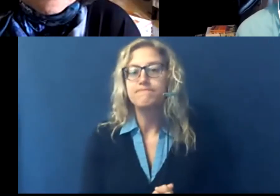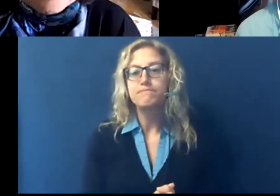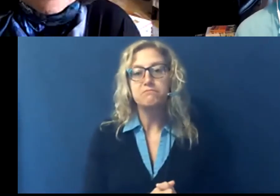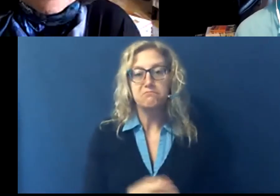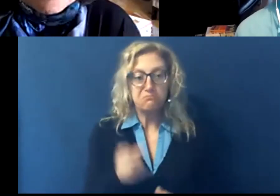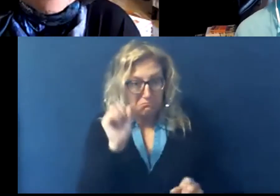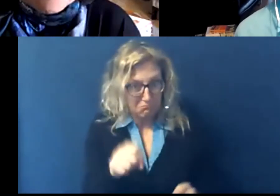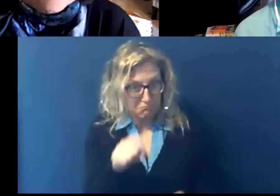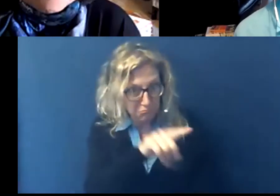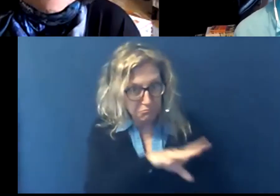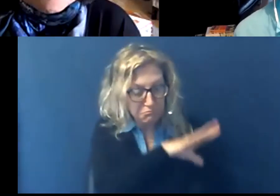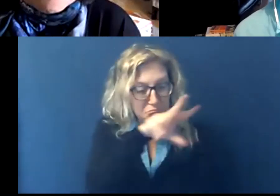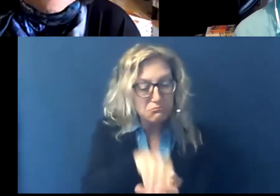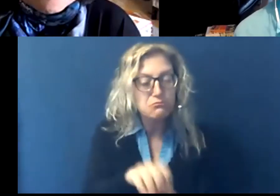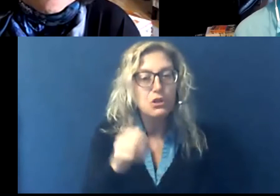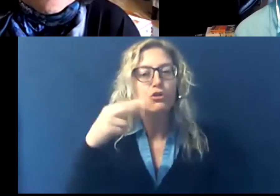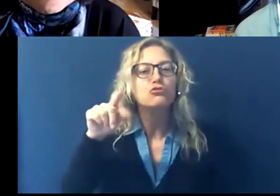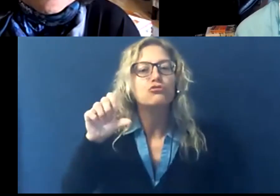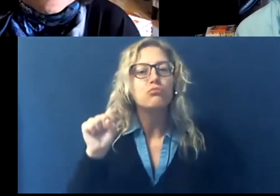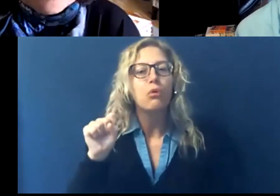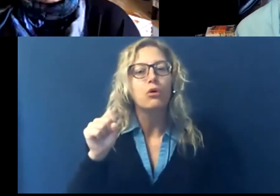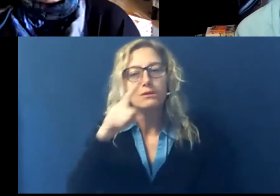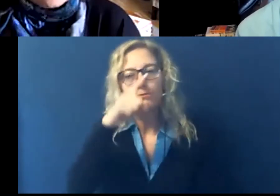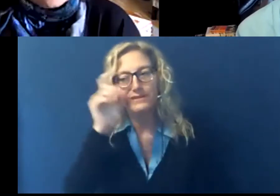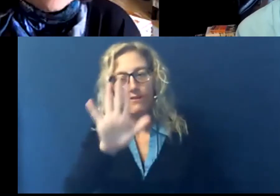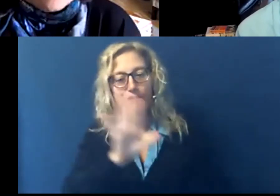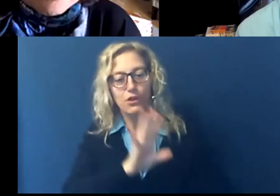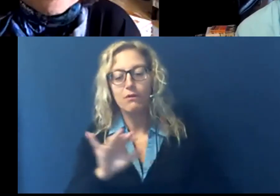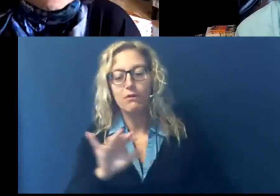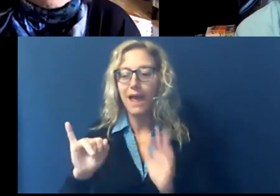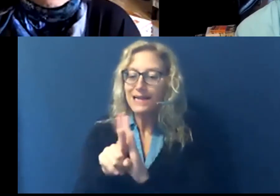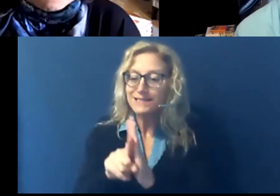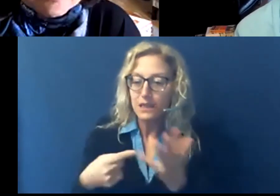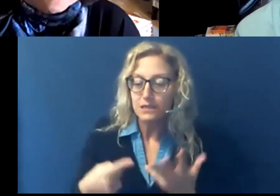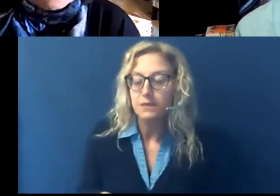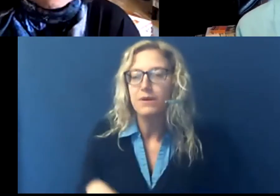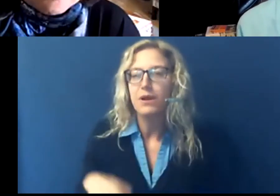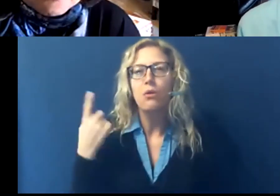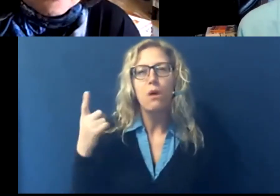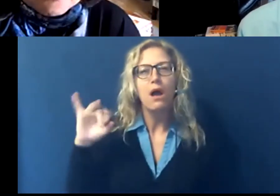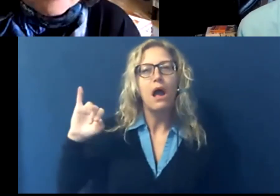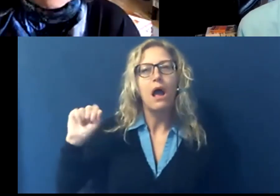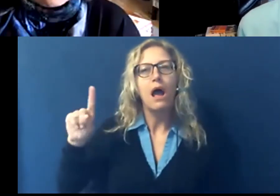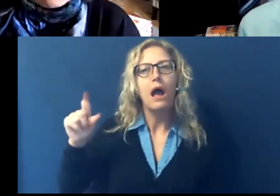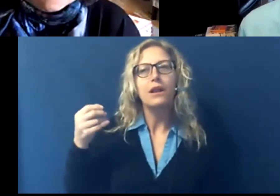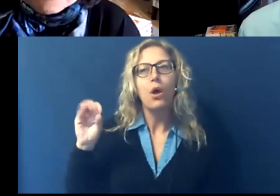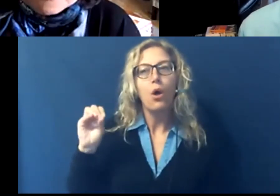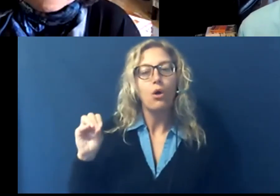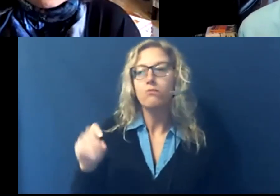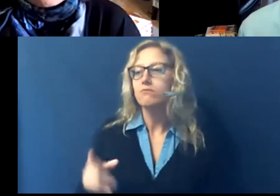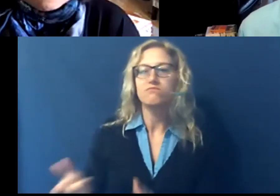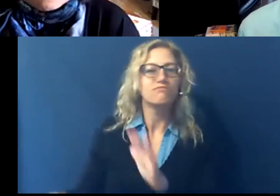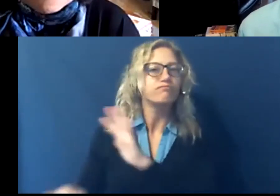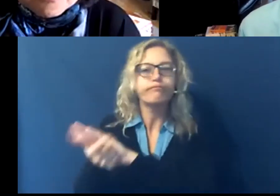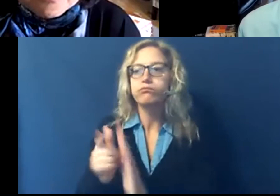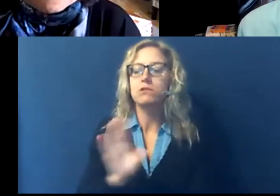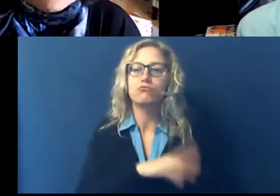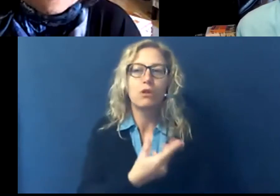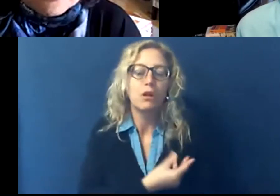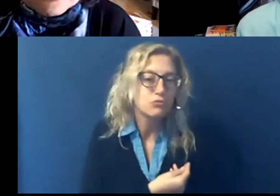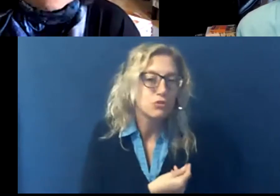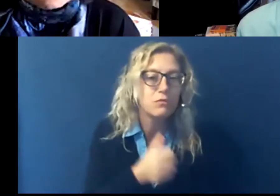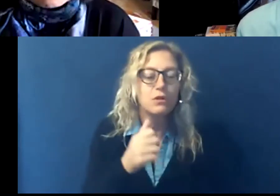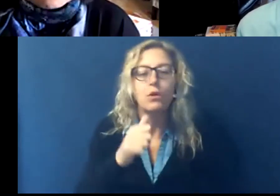you can participate in sports consistent with your identity. The case coming out of Idaho to ban transgender girls and women